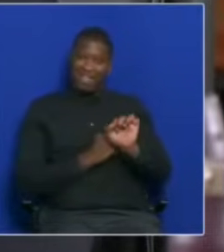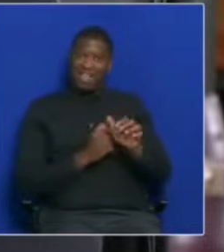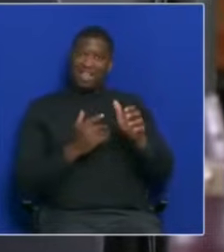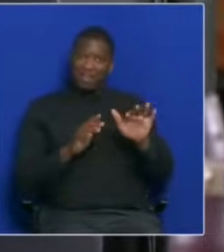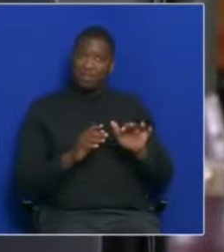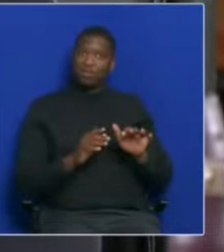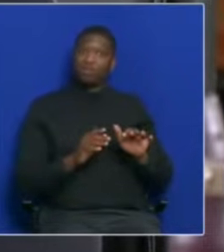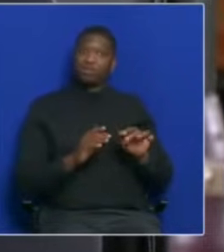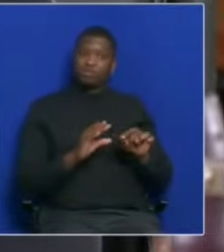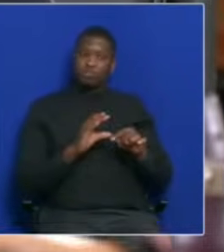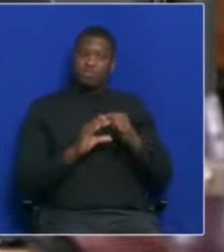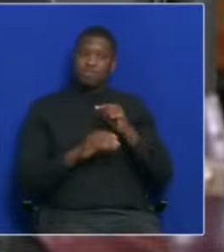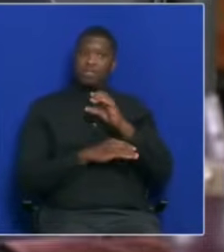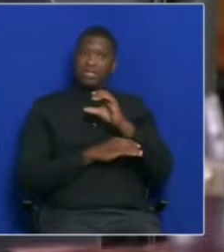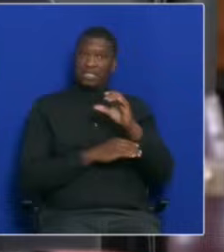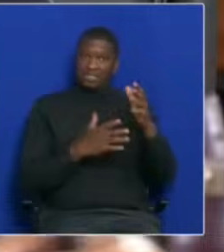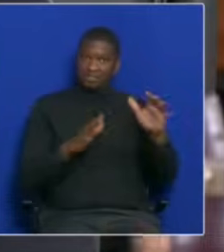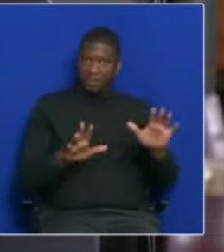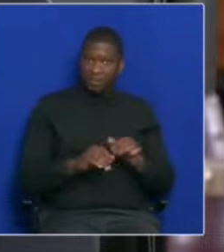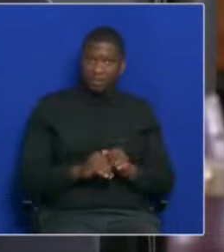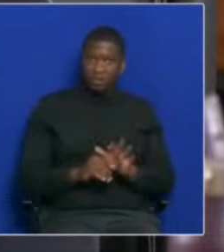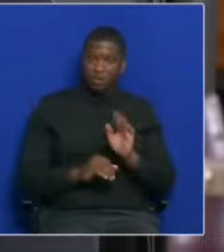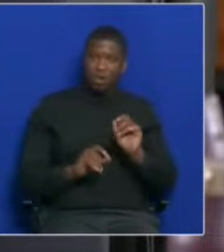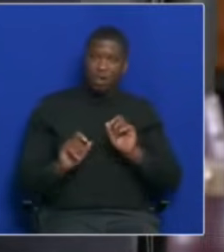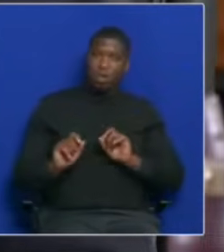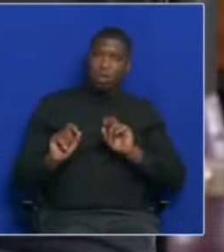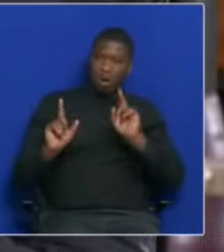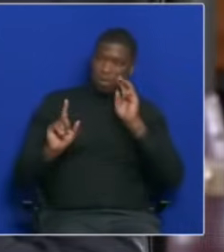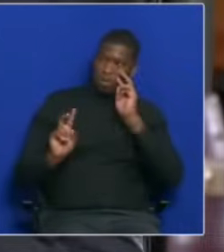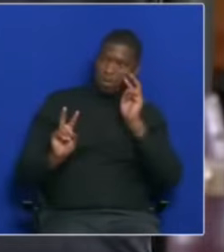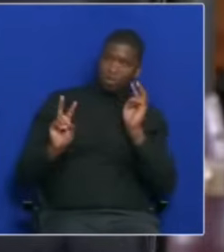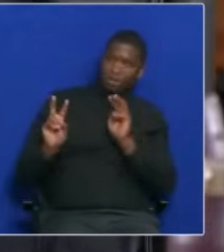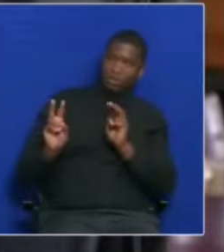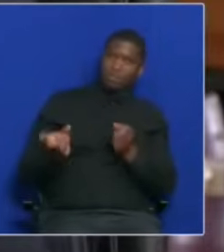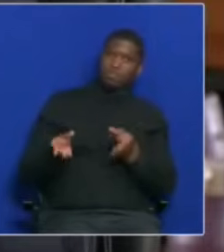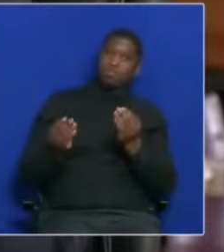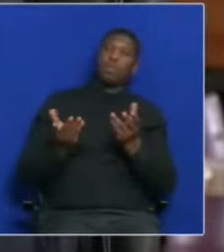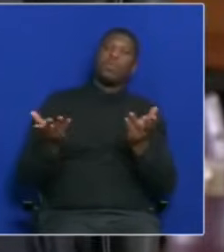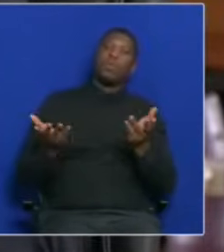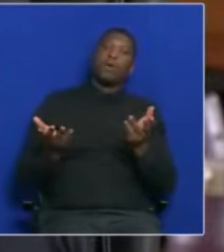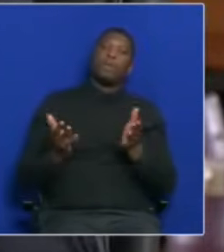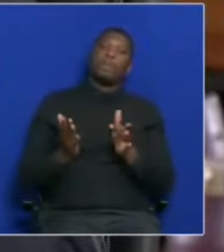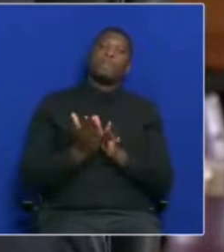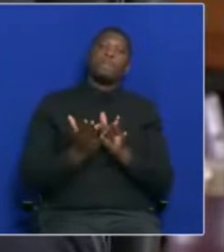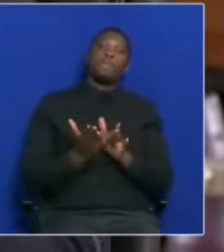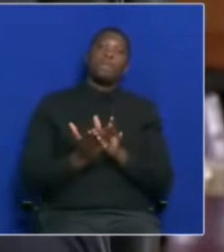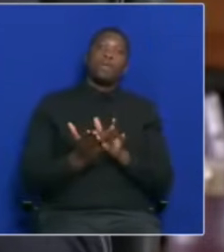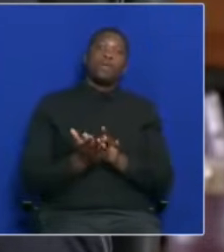to go to it. I think you were copied, and that's at page 402